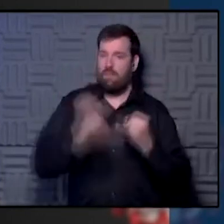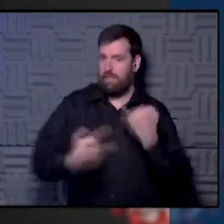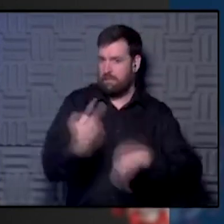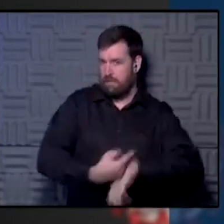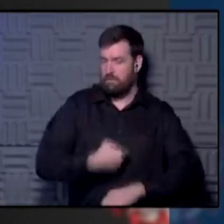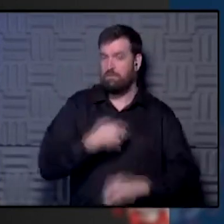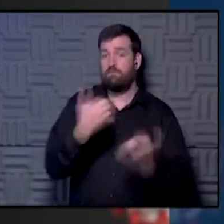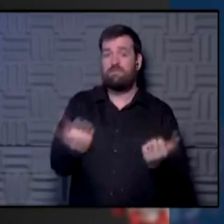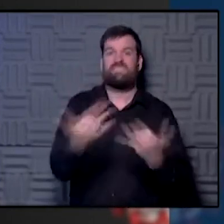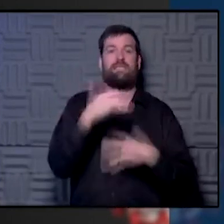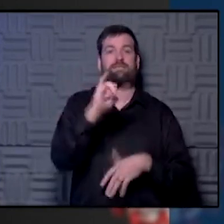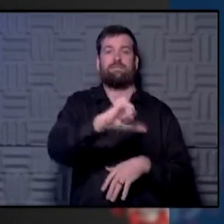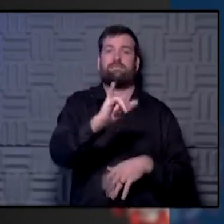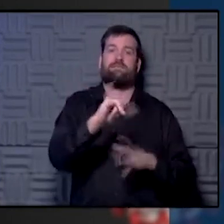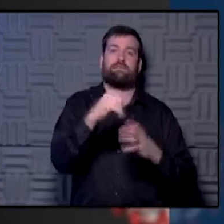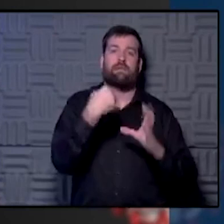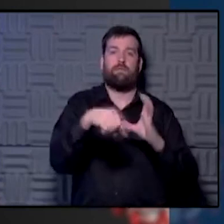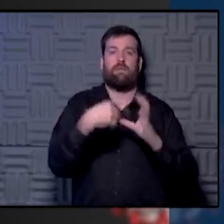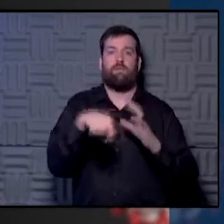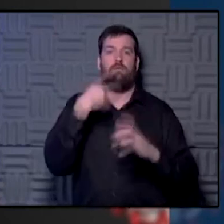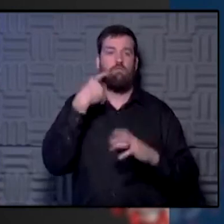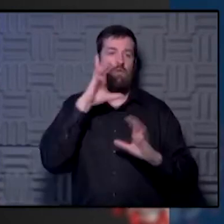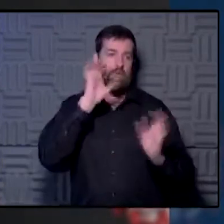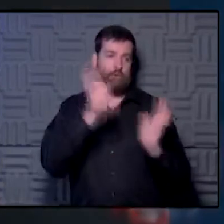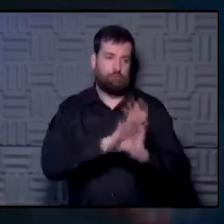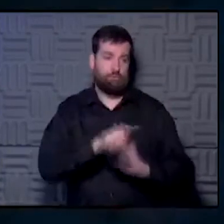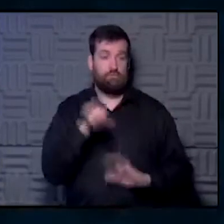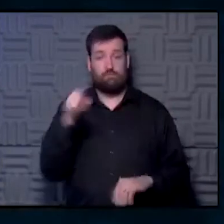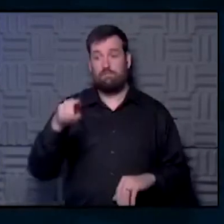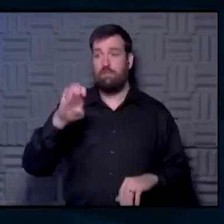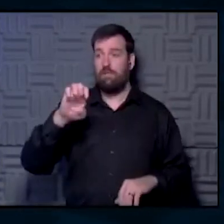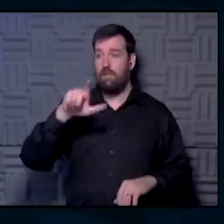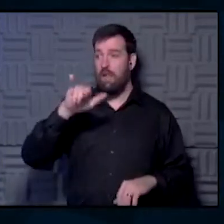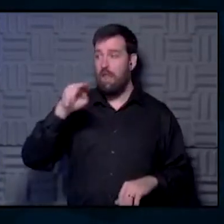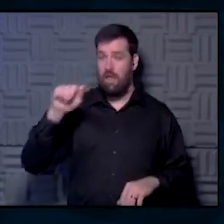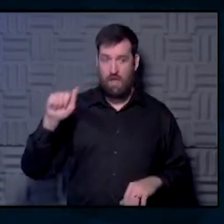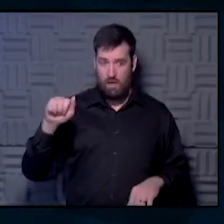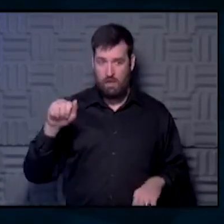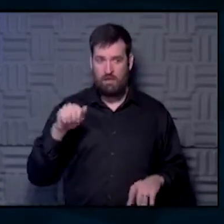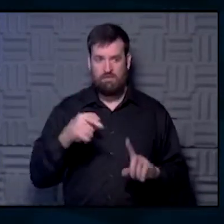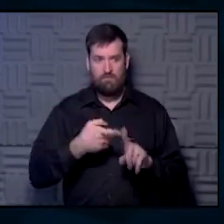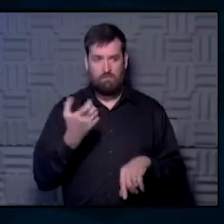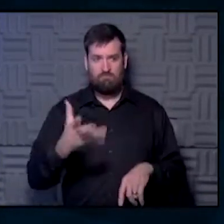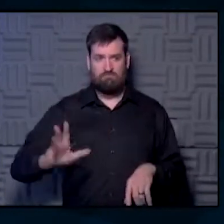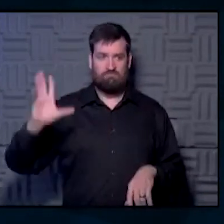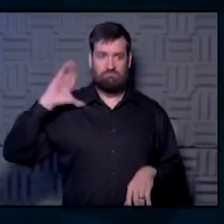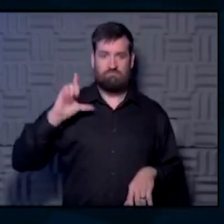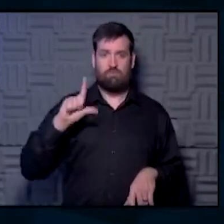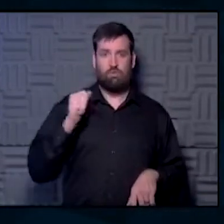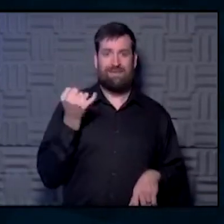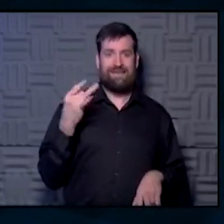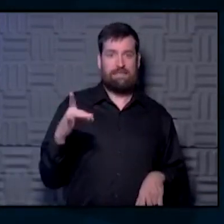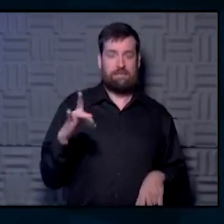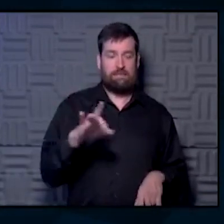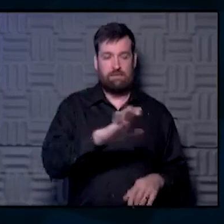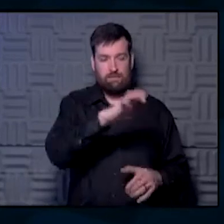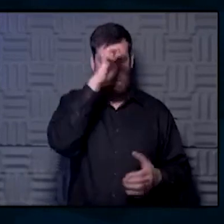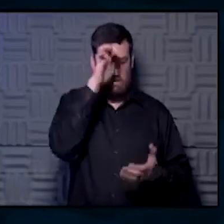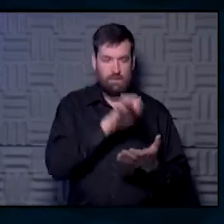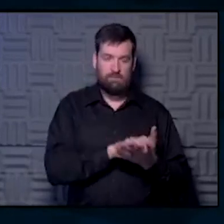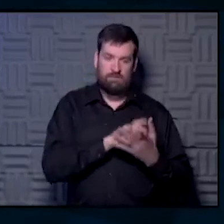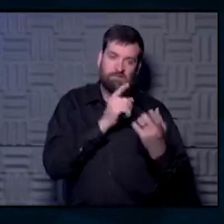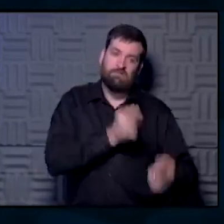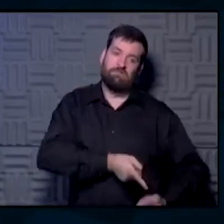as your mask-wearing pictures. We got this photo submitted by Elena. It was taken in 2018. She said her husband was